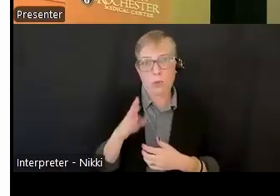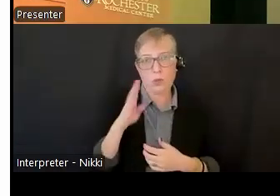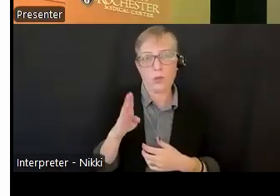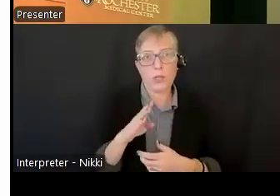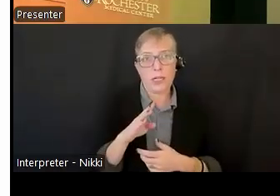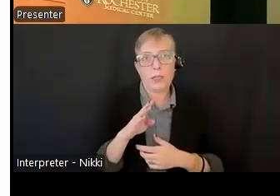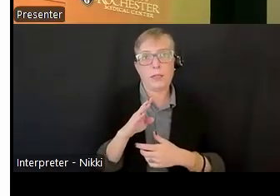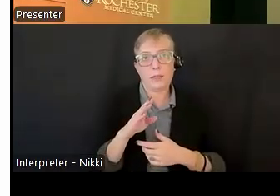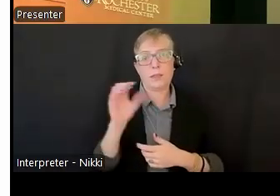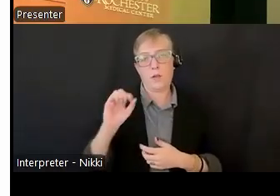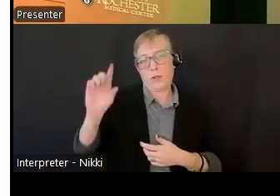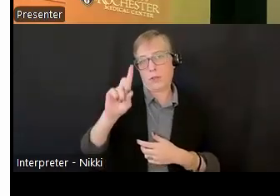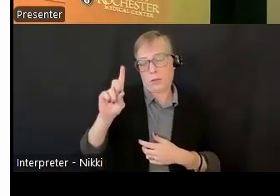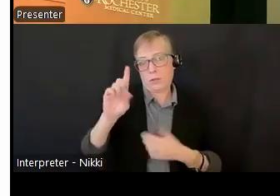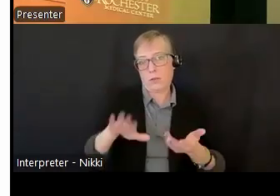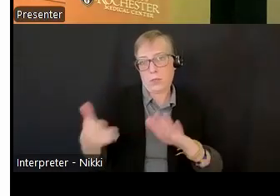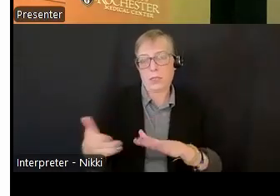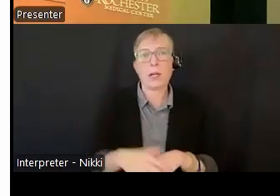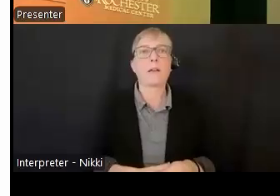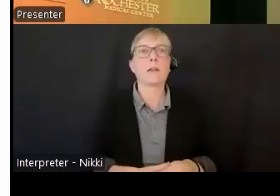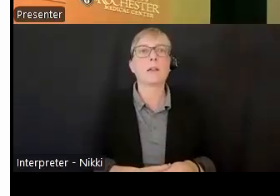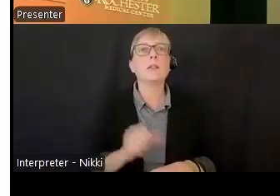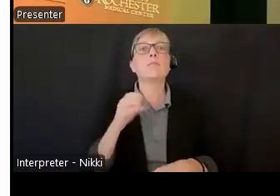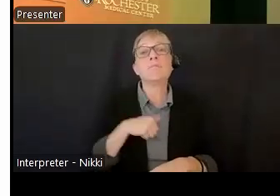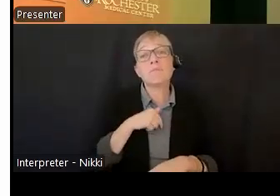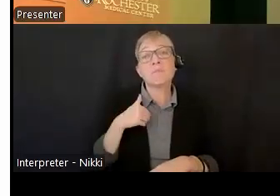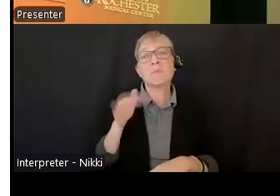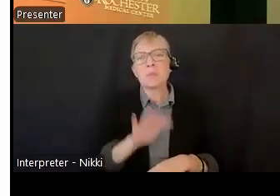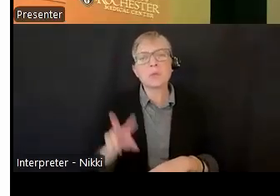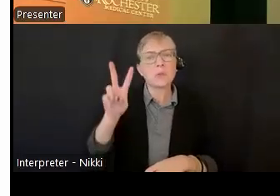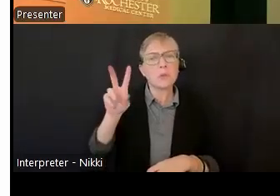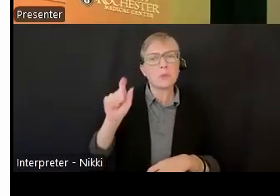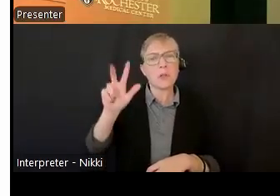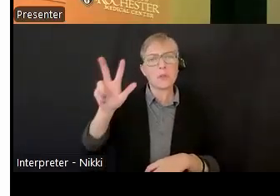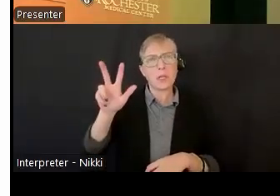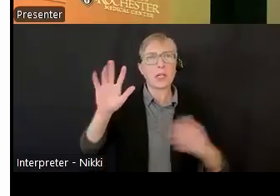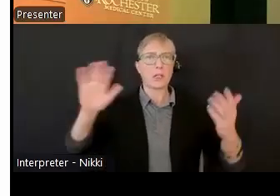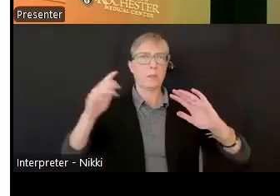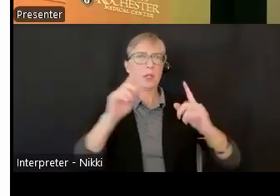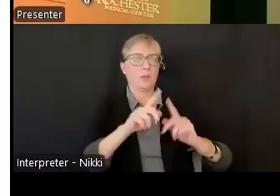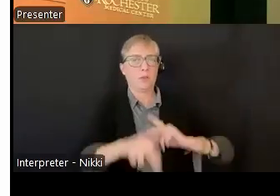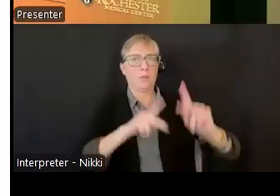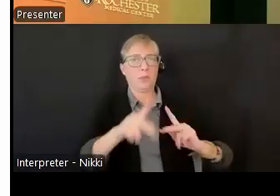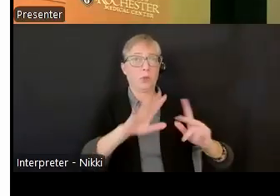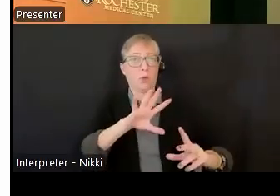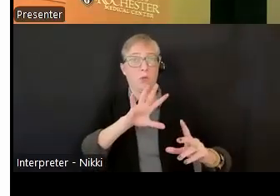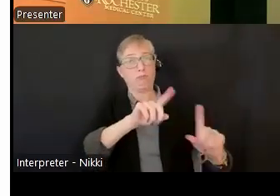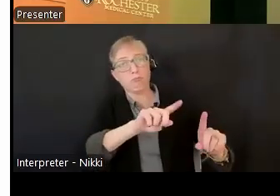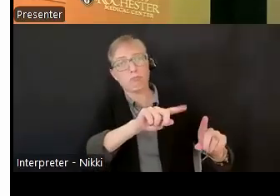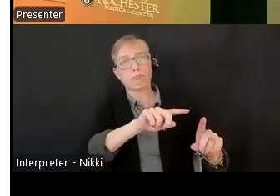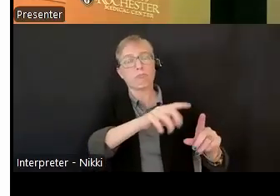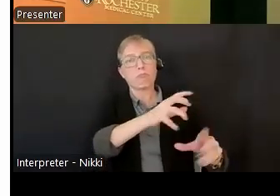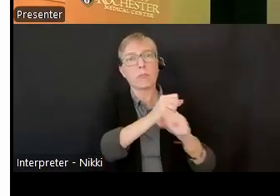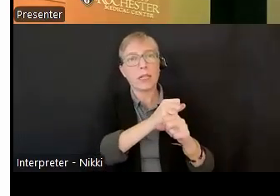all-cause mortality has a relative risk of about 2.3 compared to individuals who are engaged in care. And